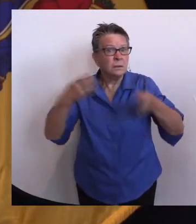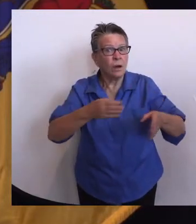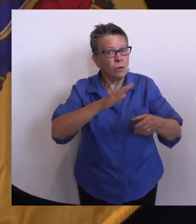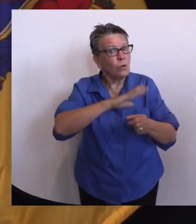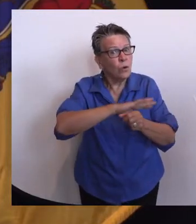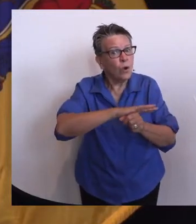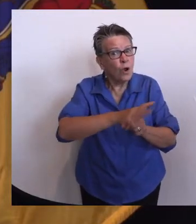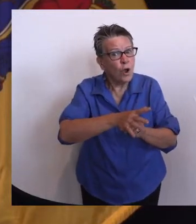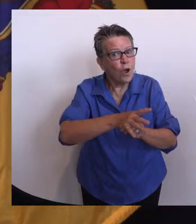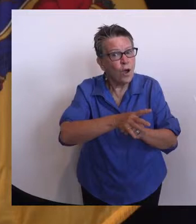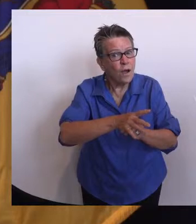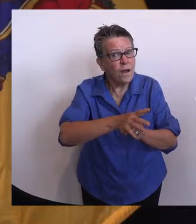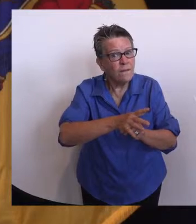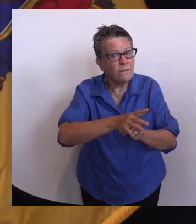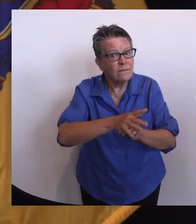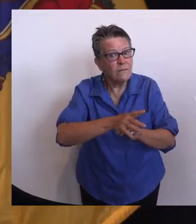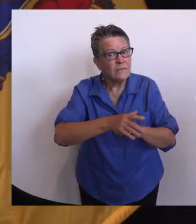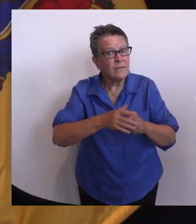our best